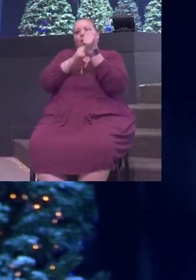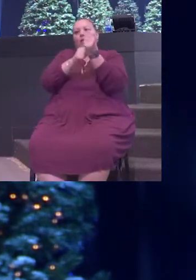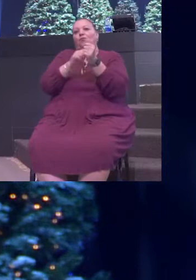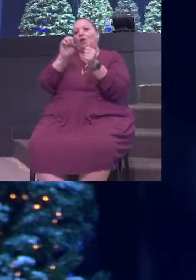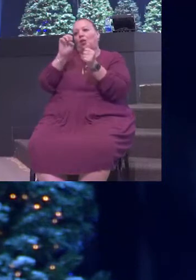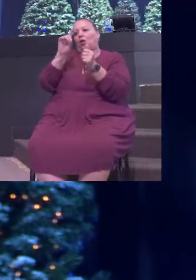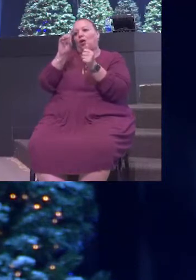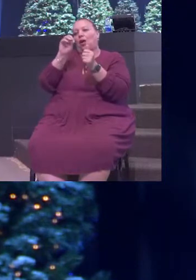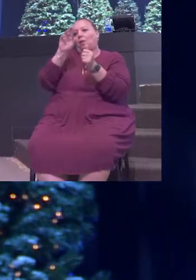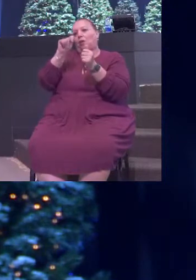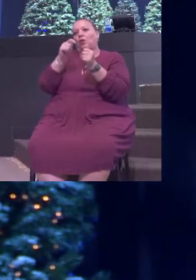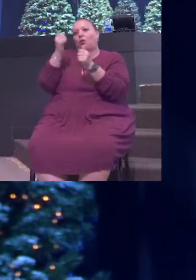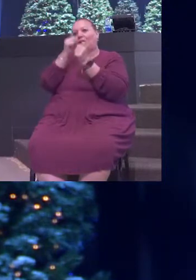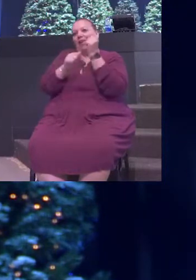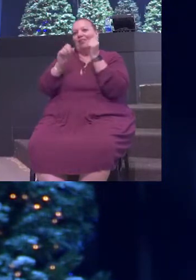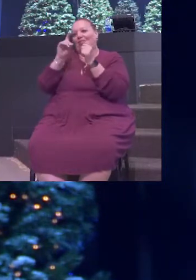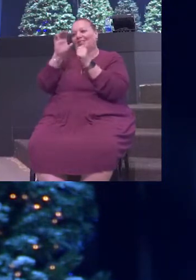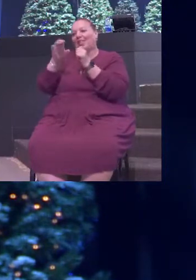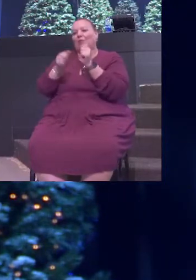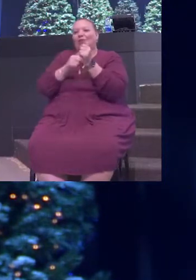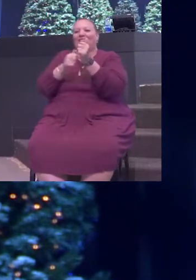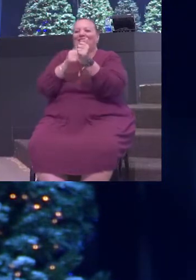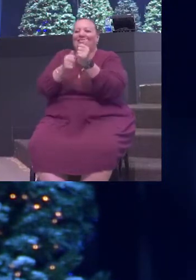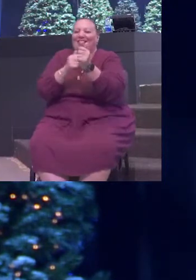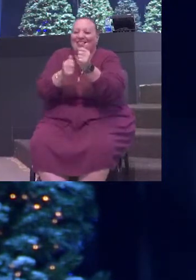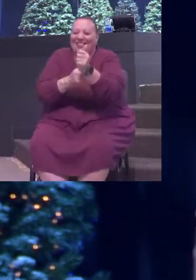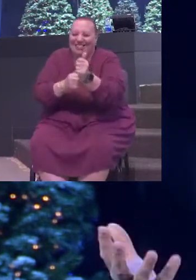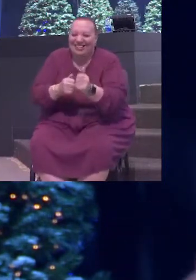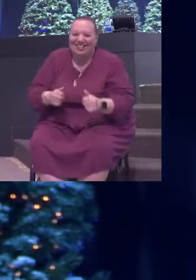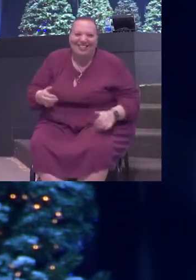Ed Martin around every December. And so,